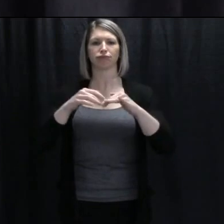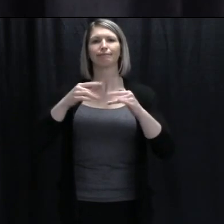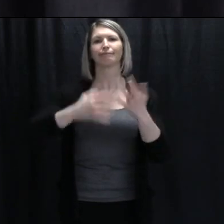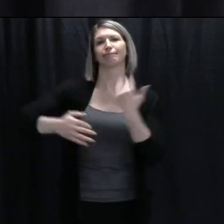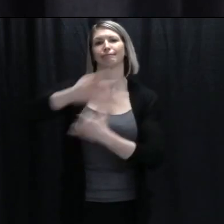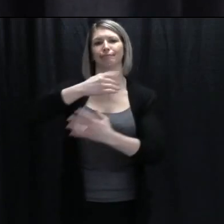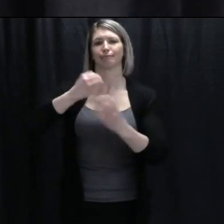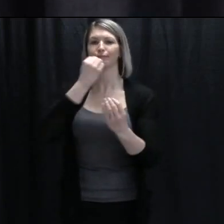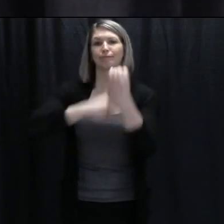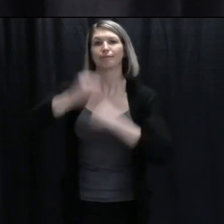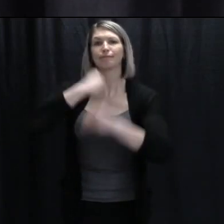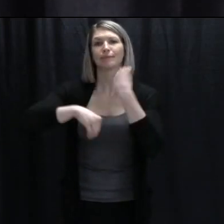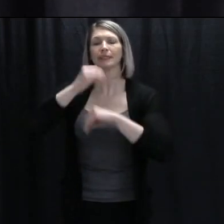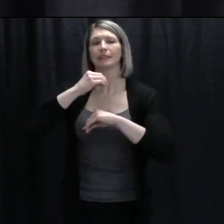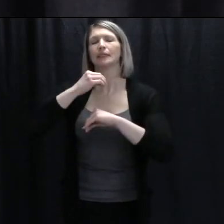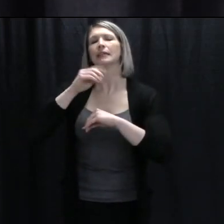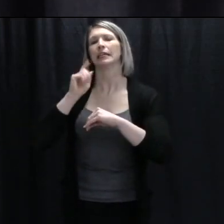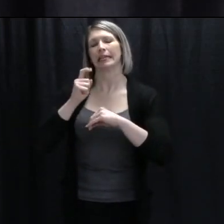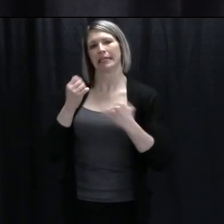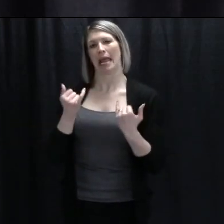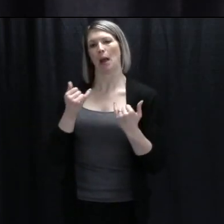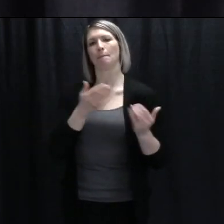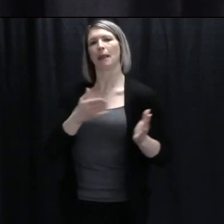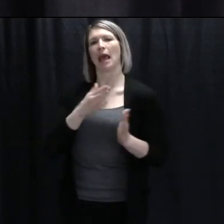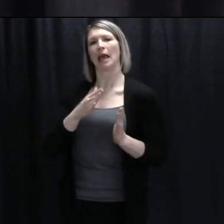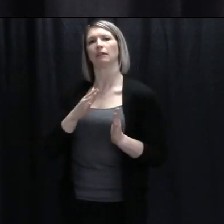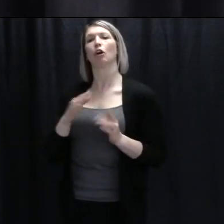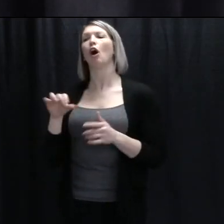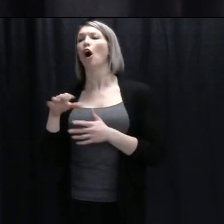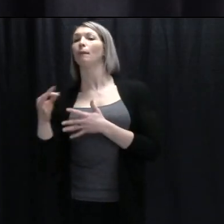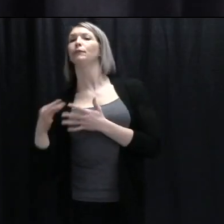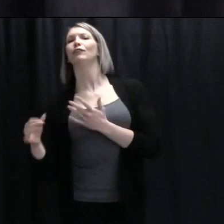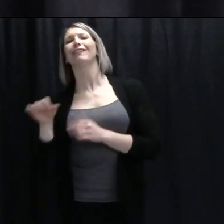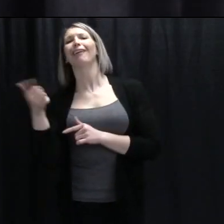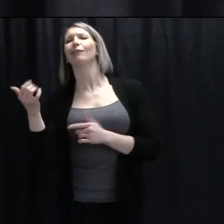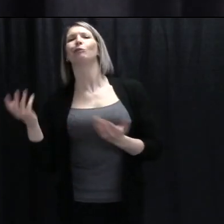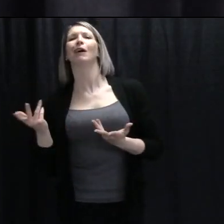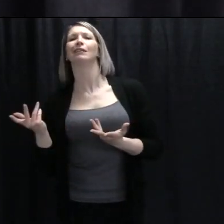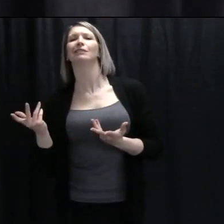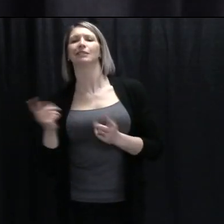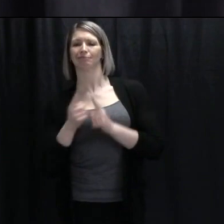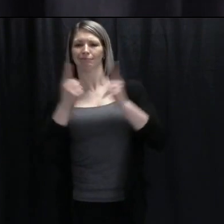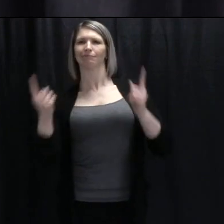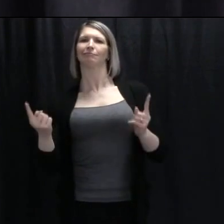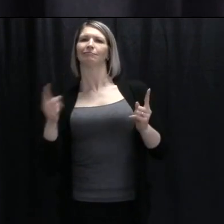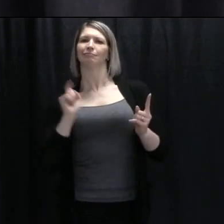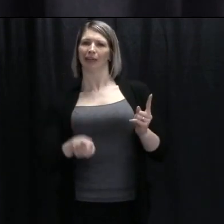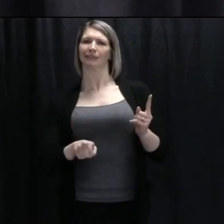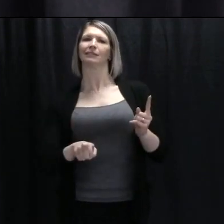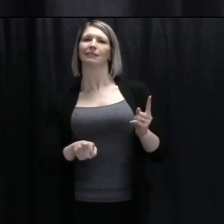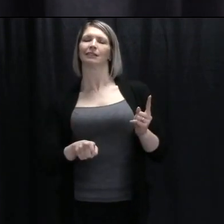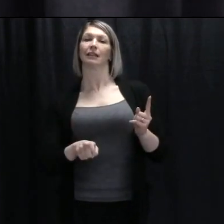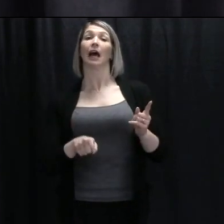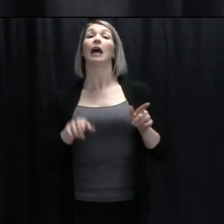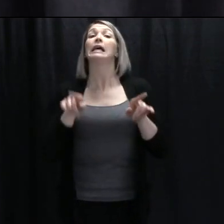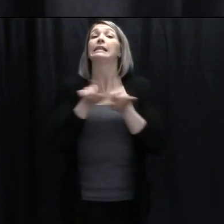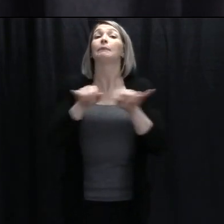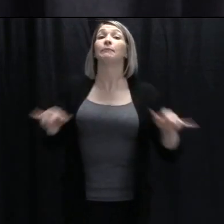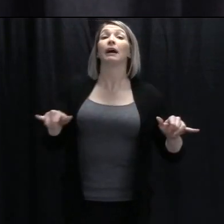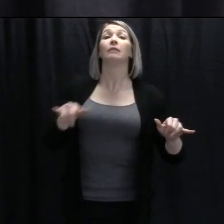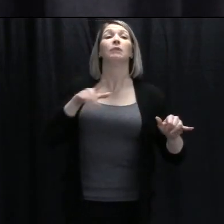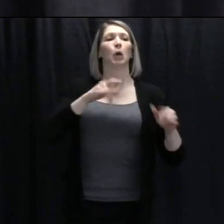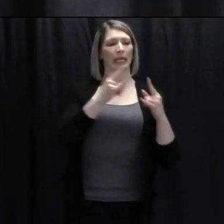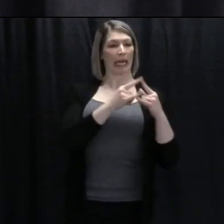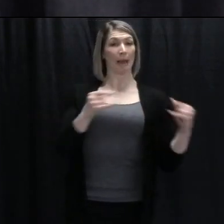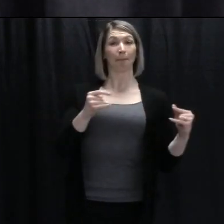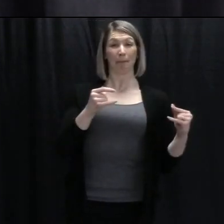Labrador's camping season. We have seen from other jurisdictions, however, the benefits in the way they have been able